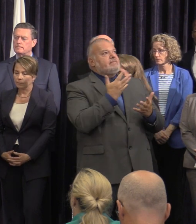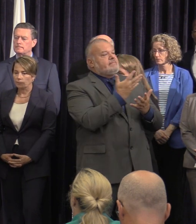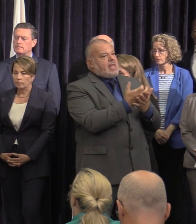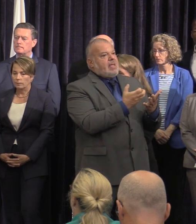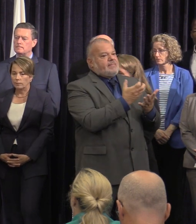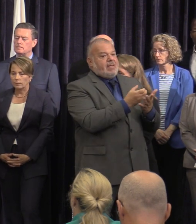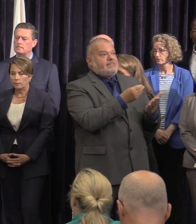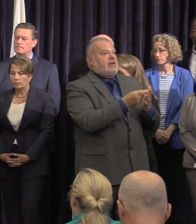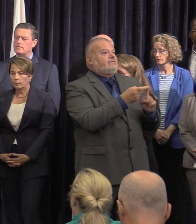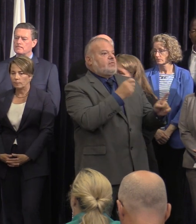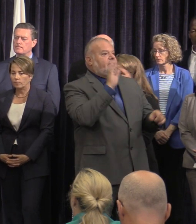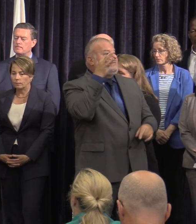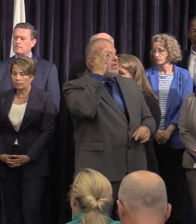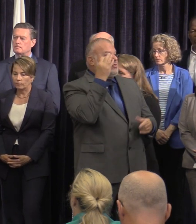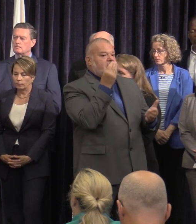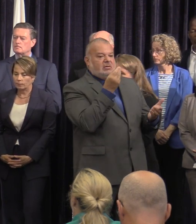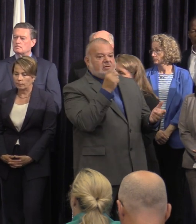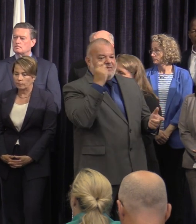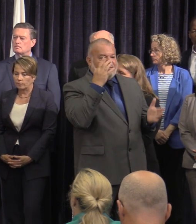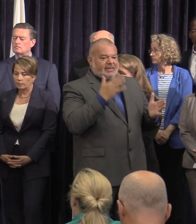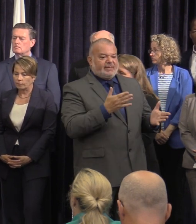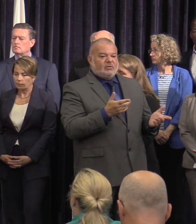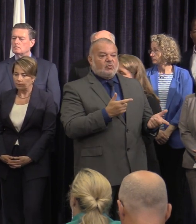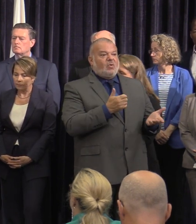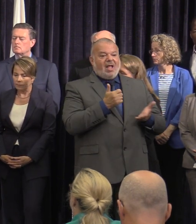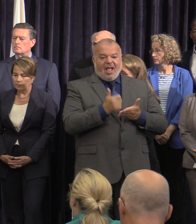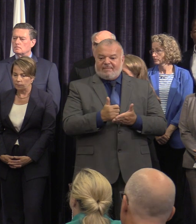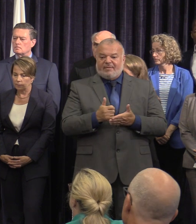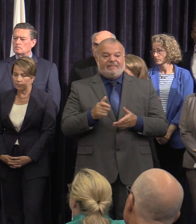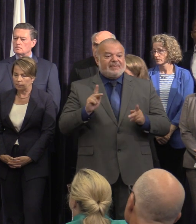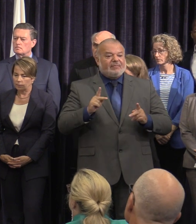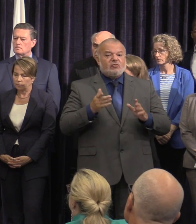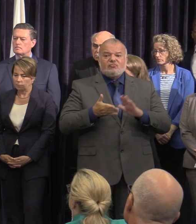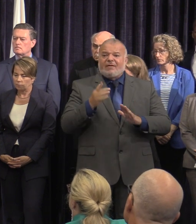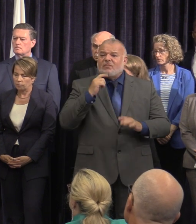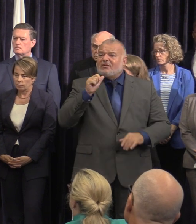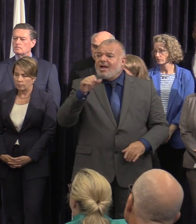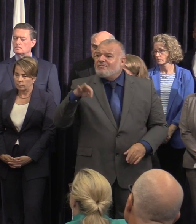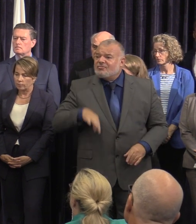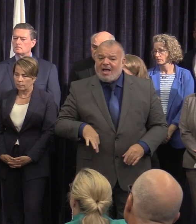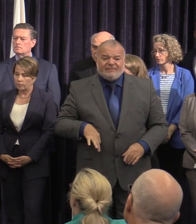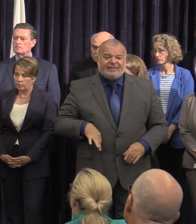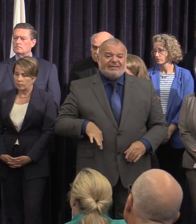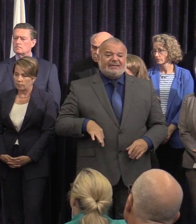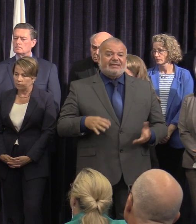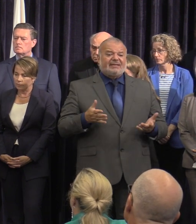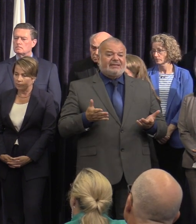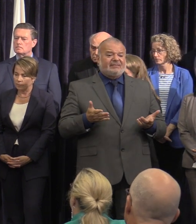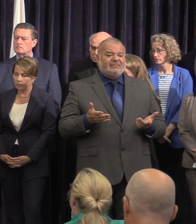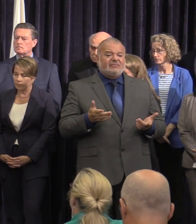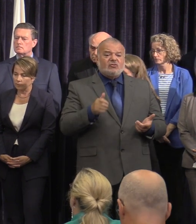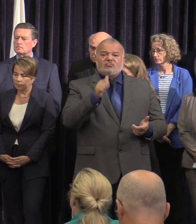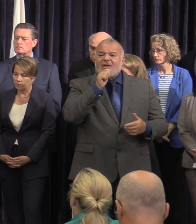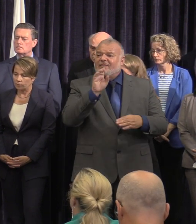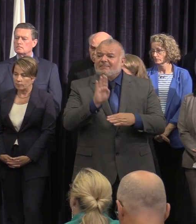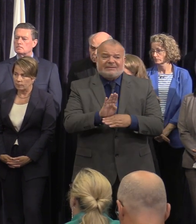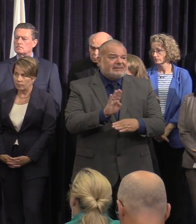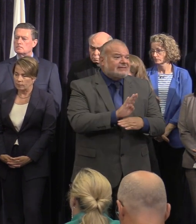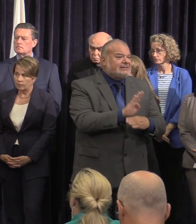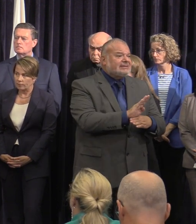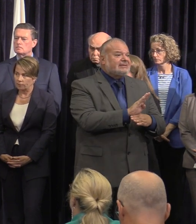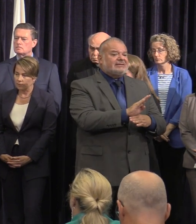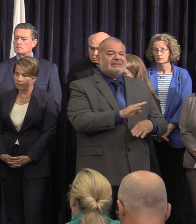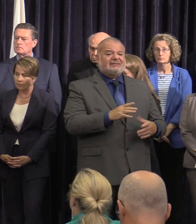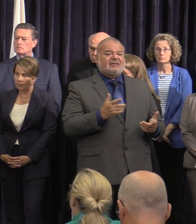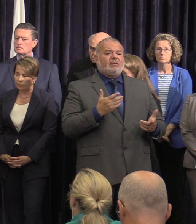everyone, individuals, nonprofits, communities, faith organizations, the private sector, to step up and help us